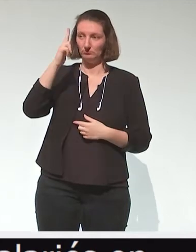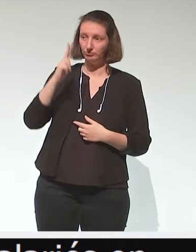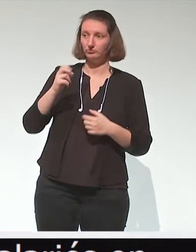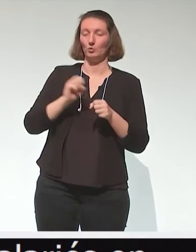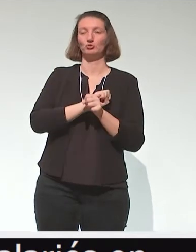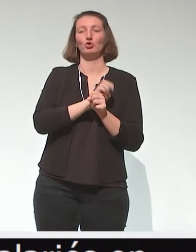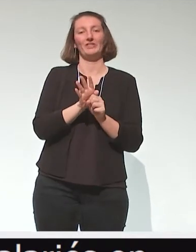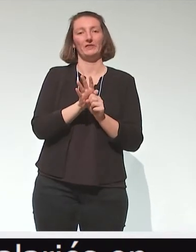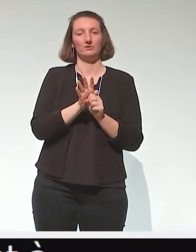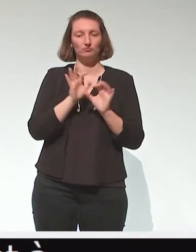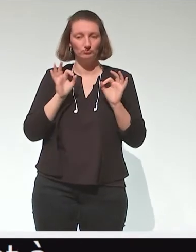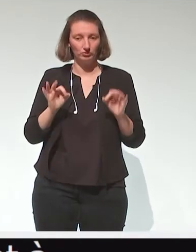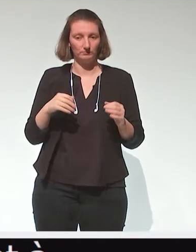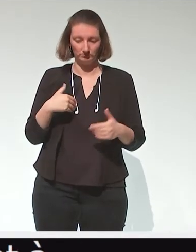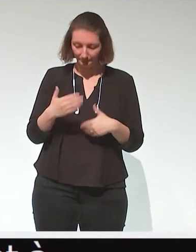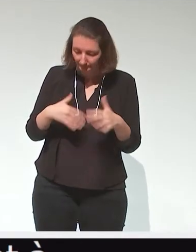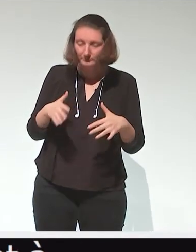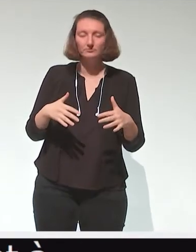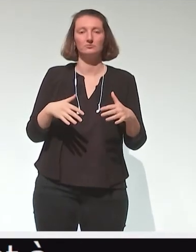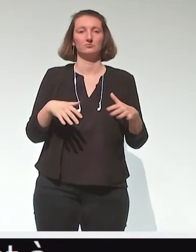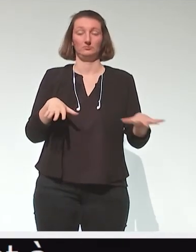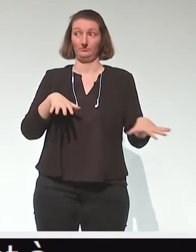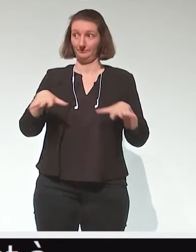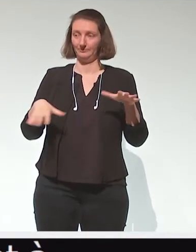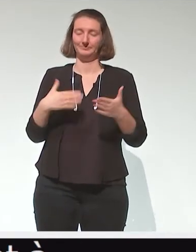Unfortunately, in 2019, the COVID